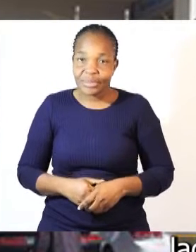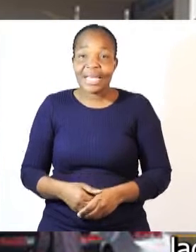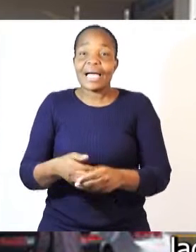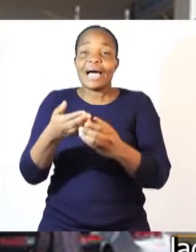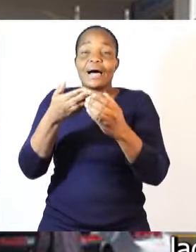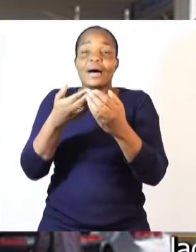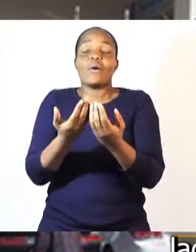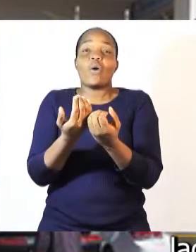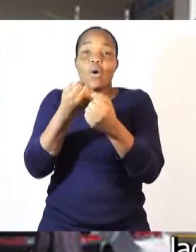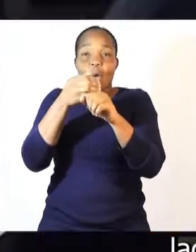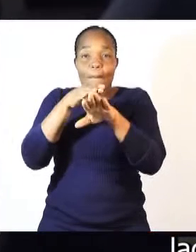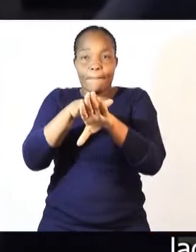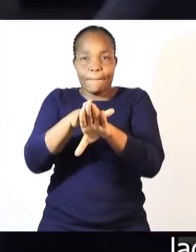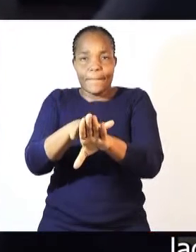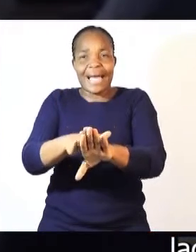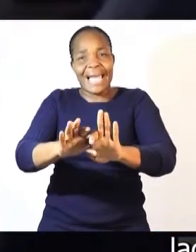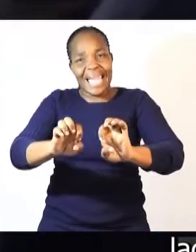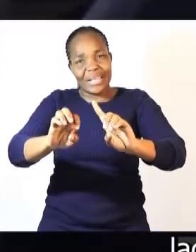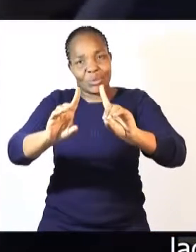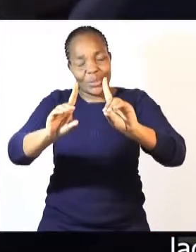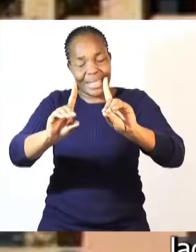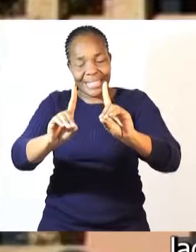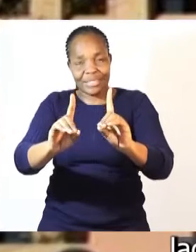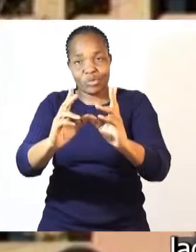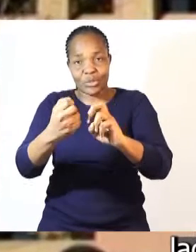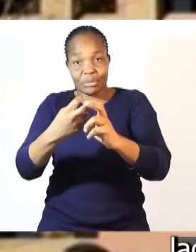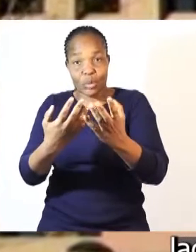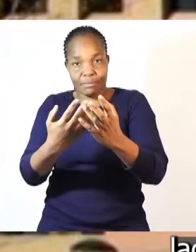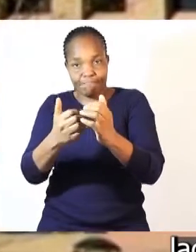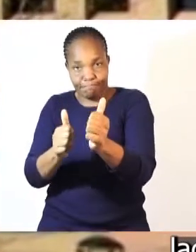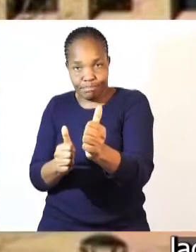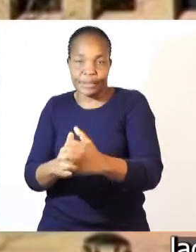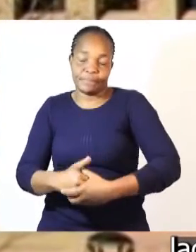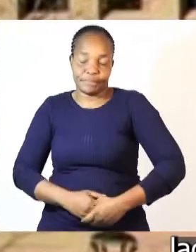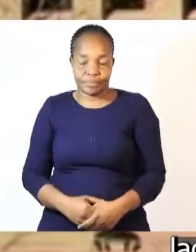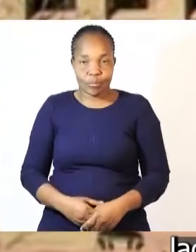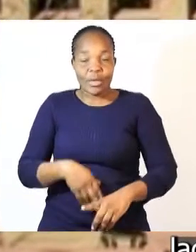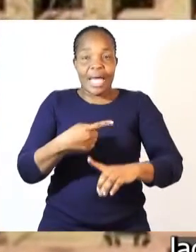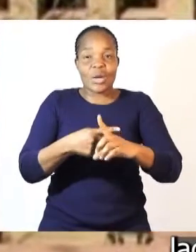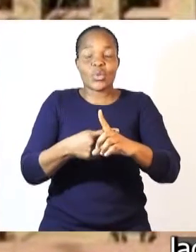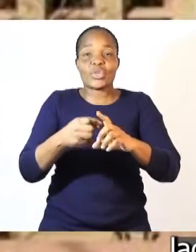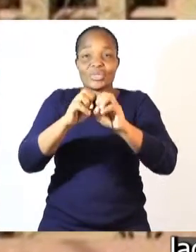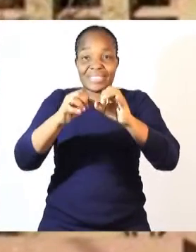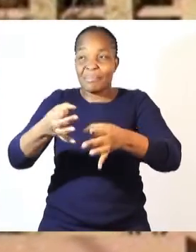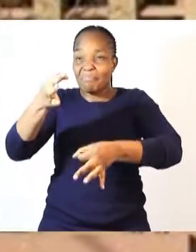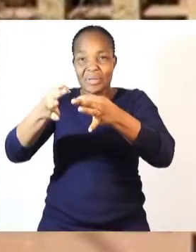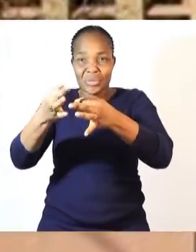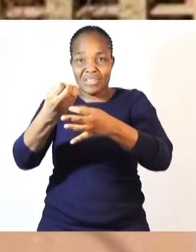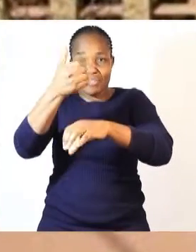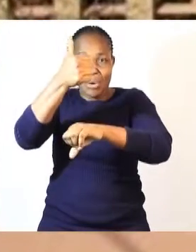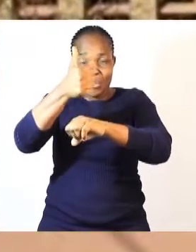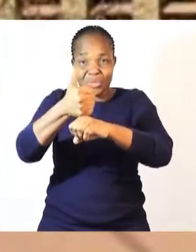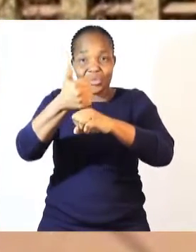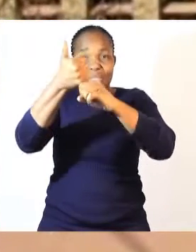of inclusive and equitable education, and a lack of proper interventions in the justice system to